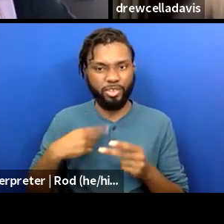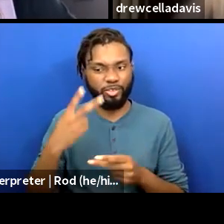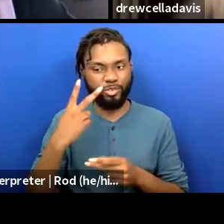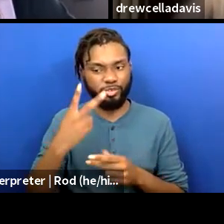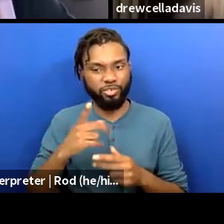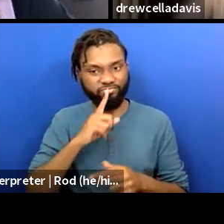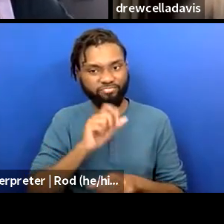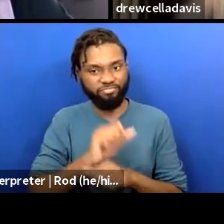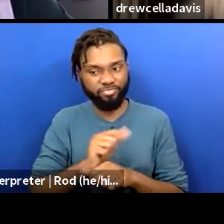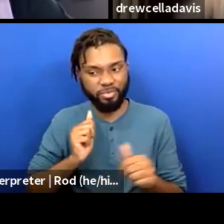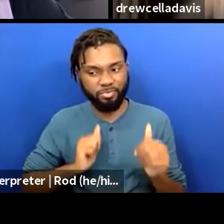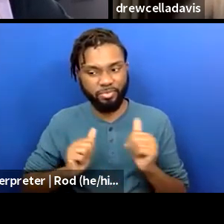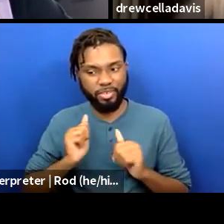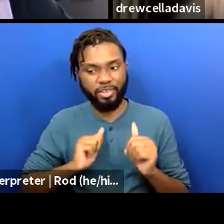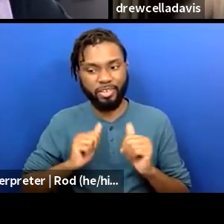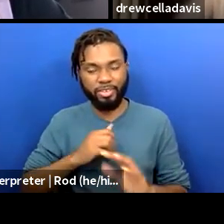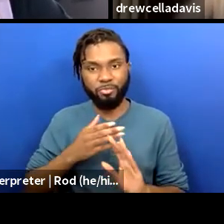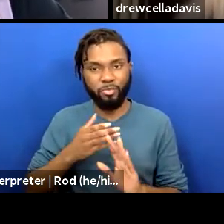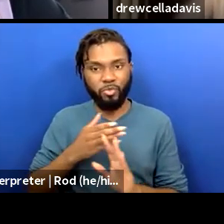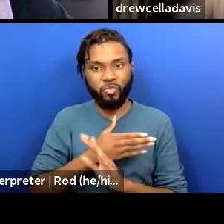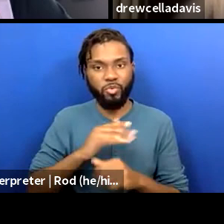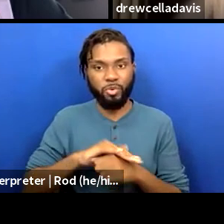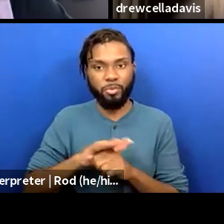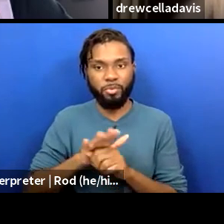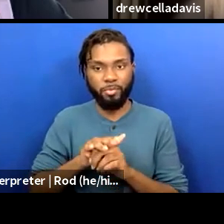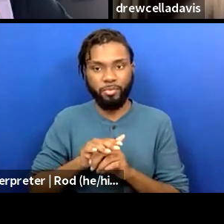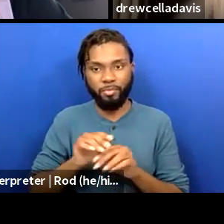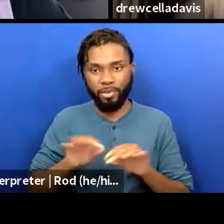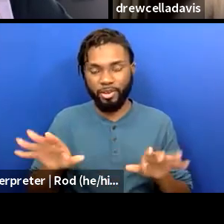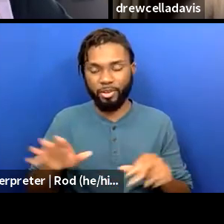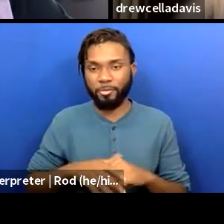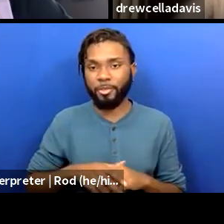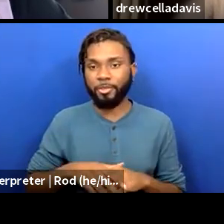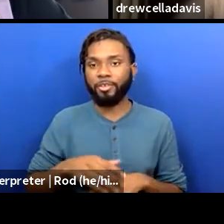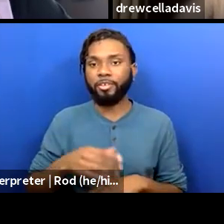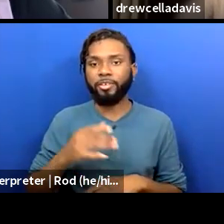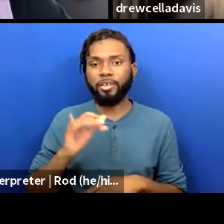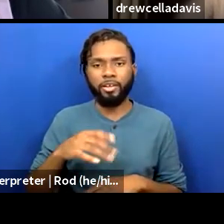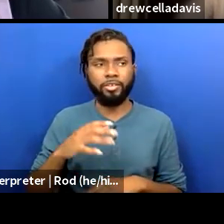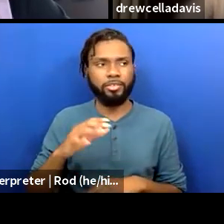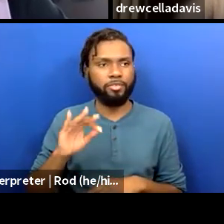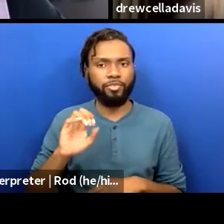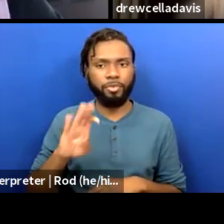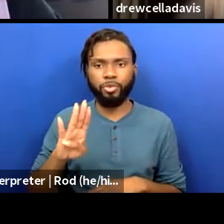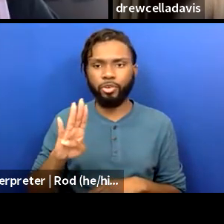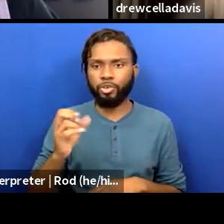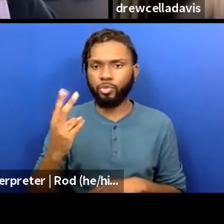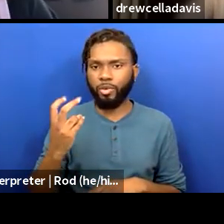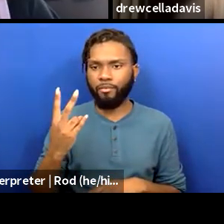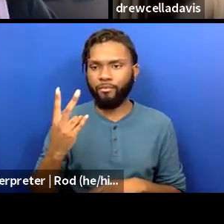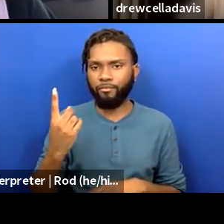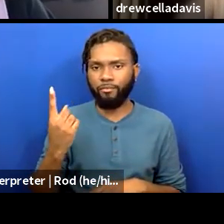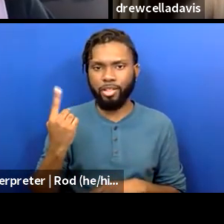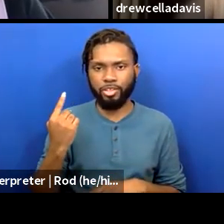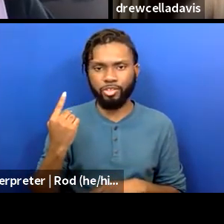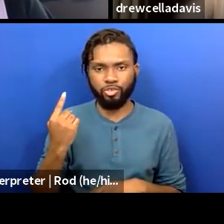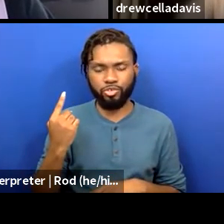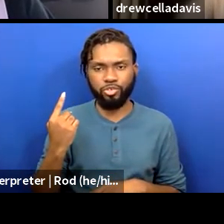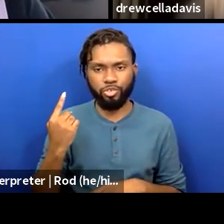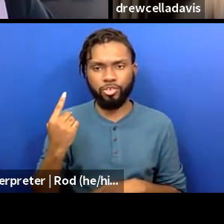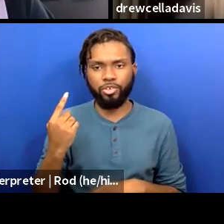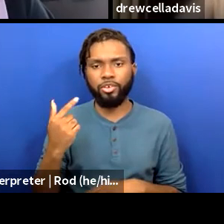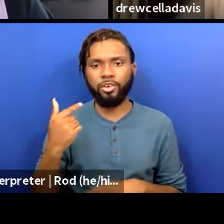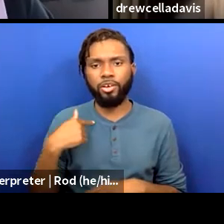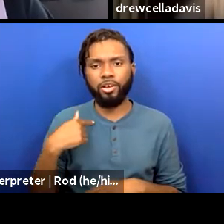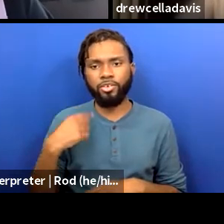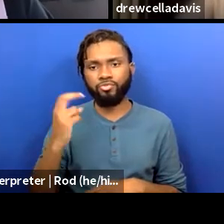sense, pre-pandemic. I went to 12th Night there in February of last year. I was traveling down